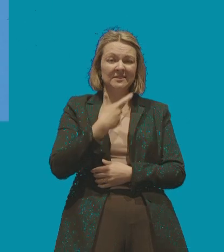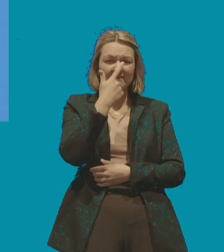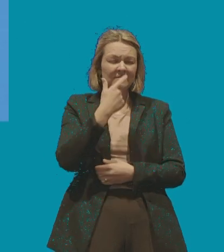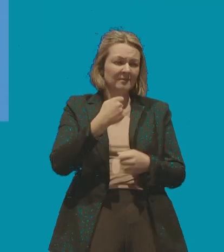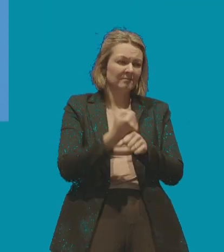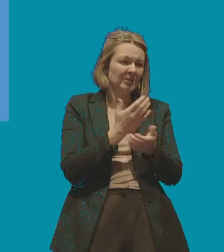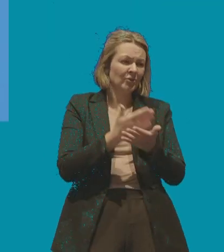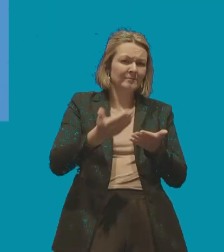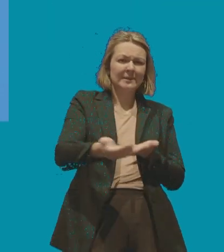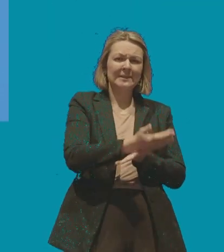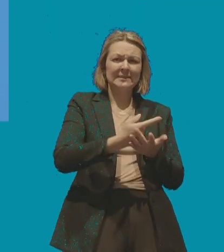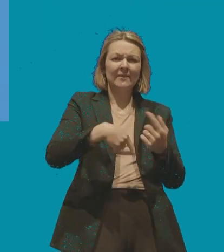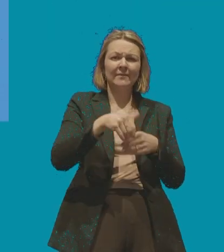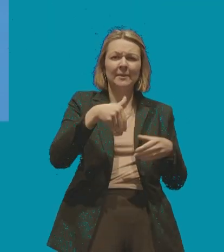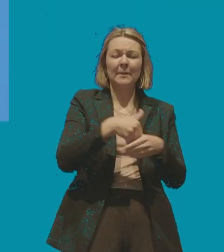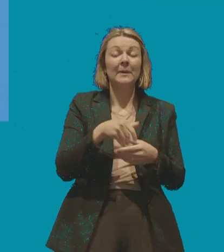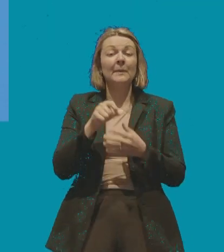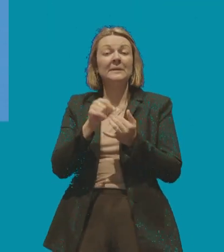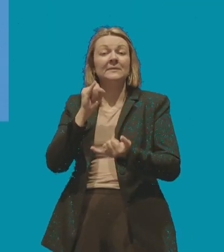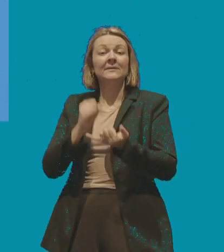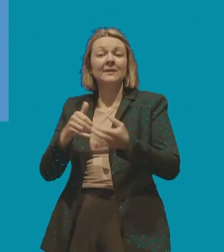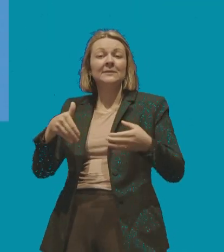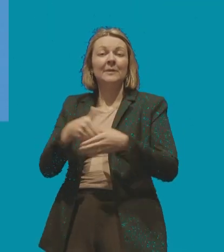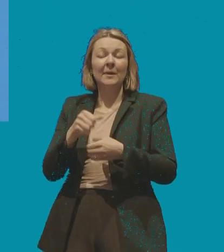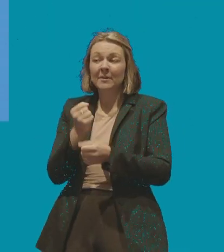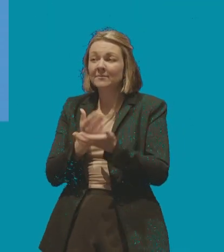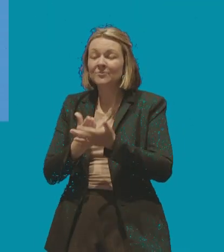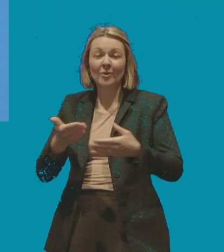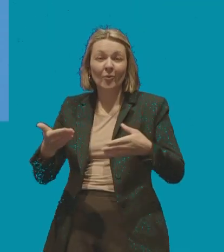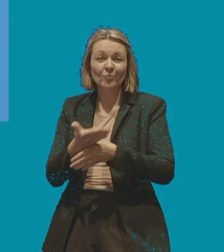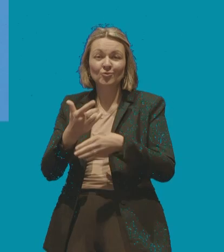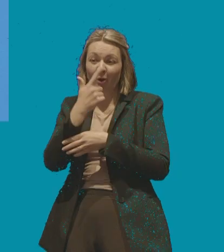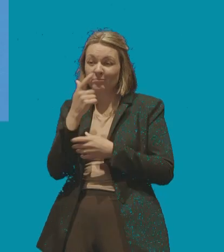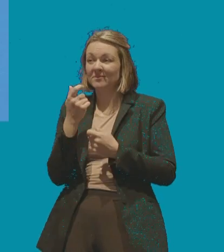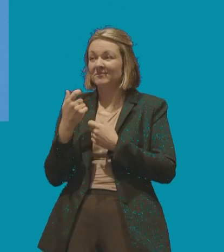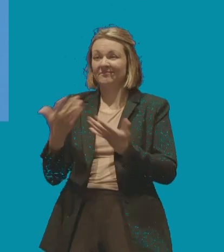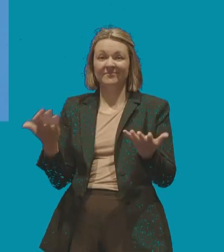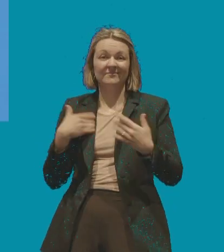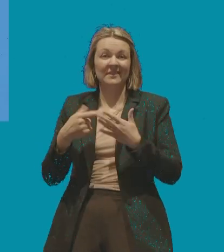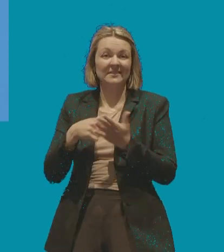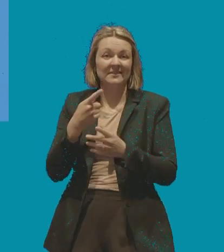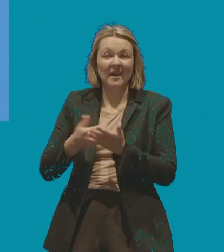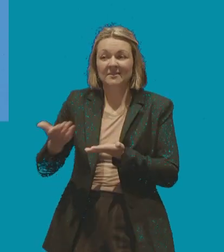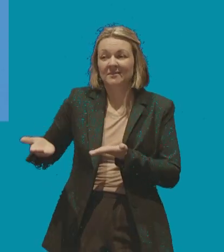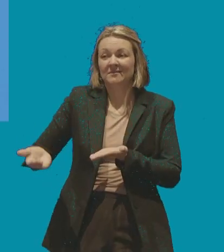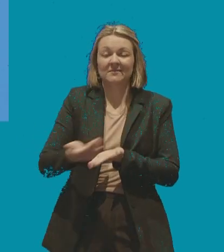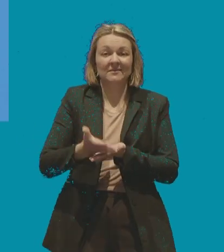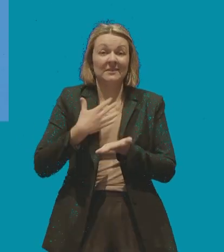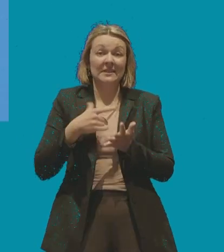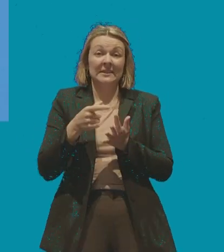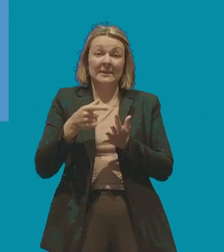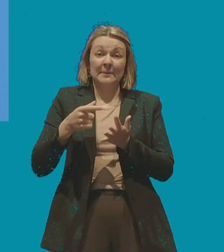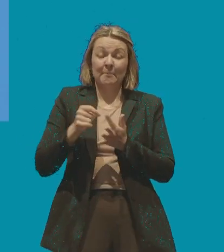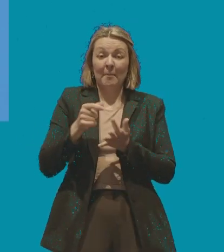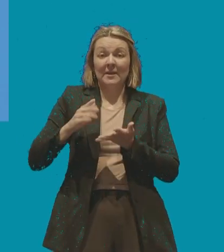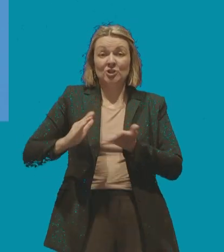safe. PCS members who are doing the jobs that the public rely on, whether it's collecting the taxes that our public services desperately